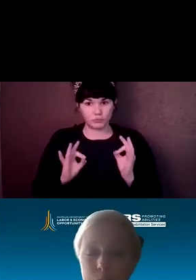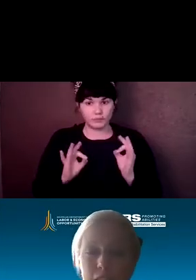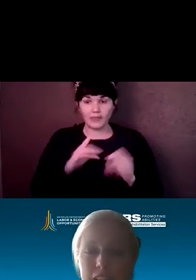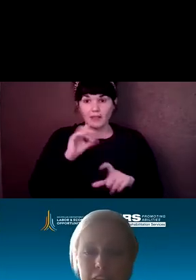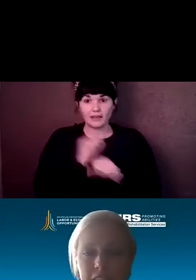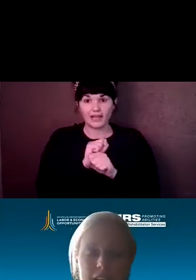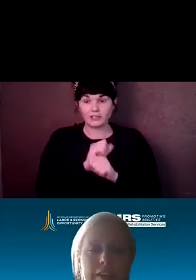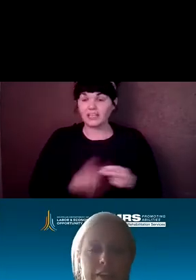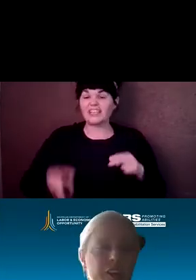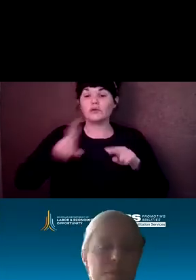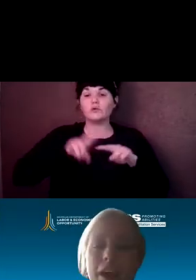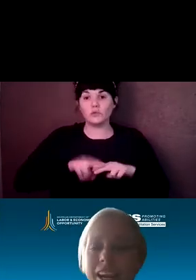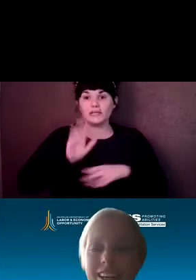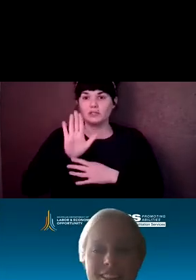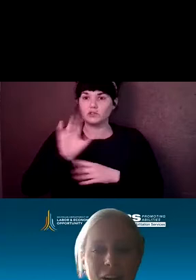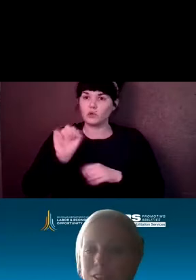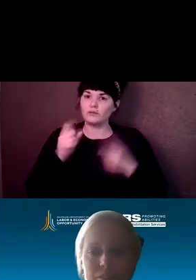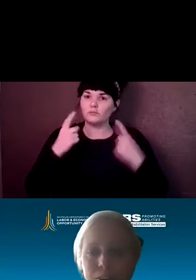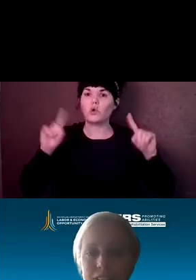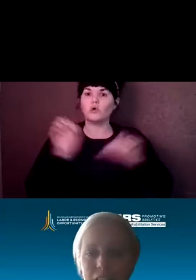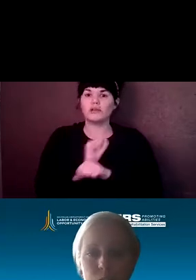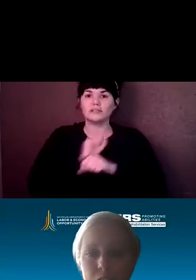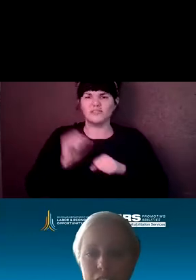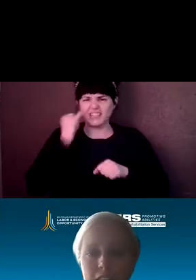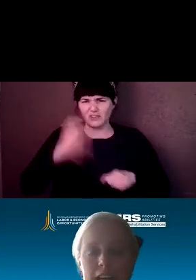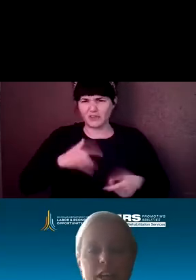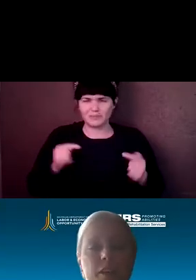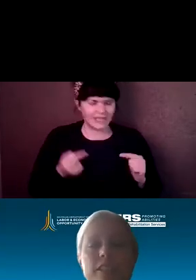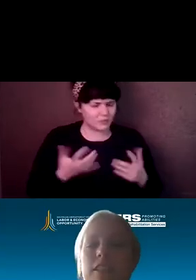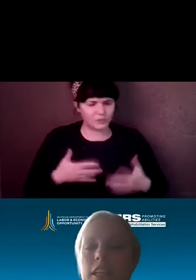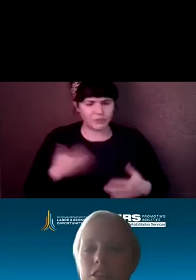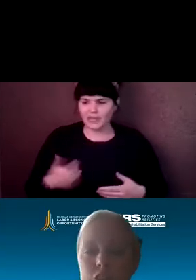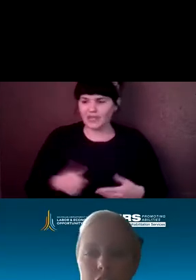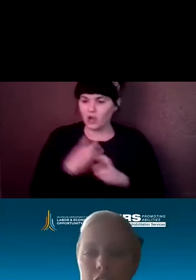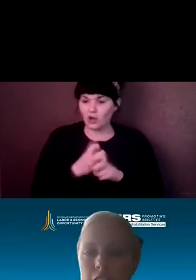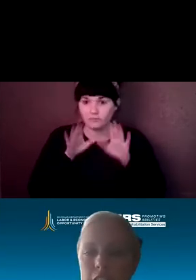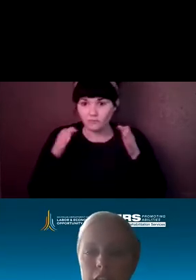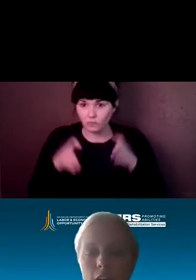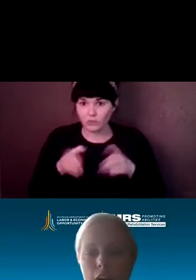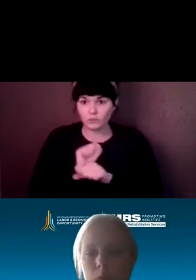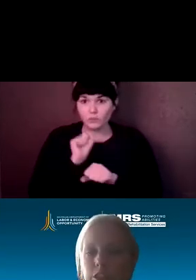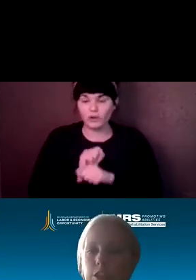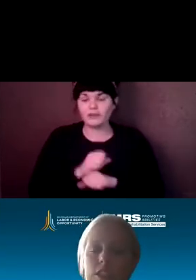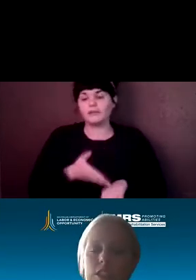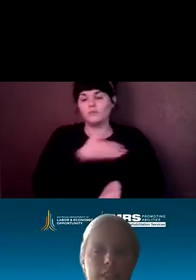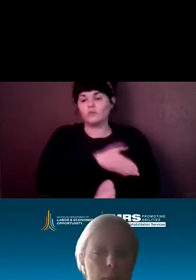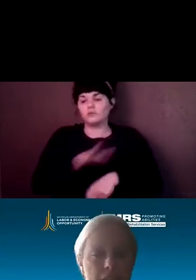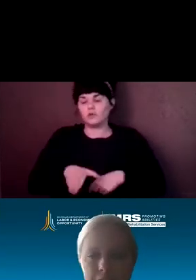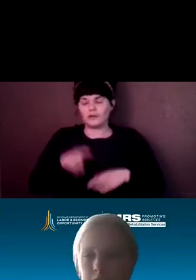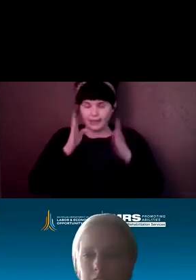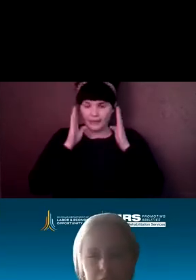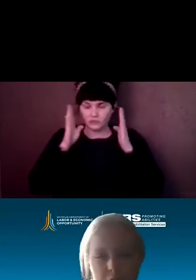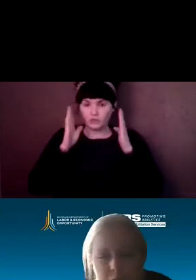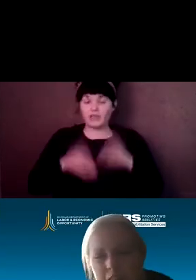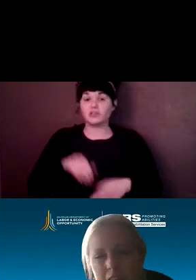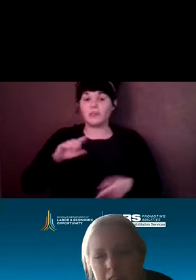your productivity. If you're in pain, it's hard to focus on work. It increases concentration, reduces that pain